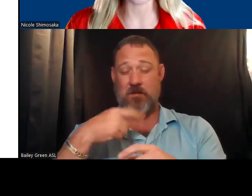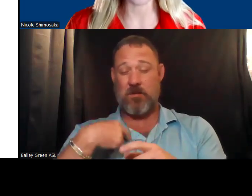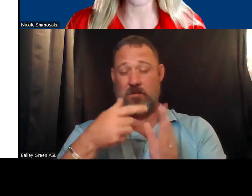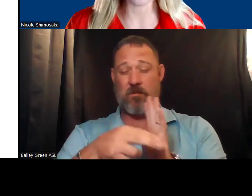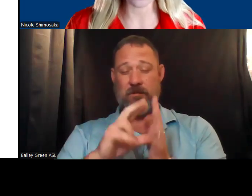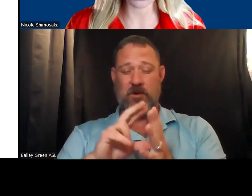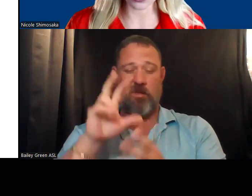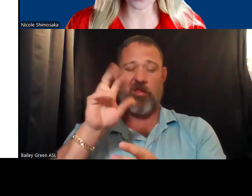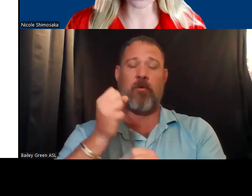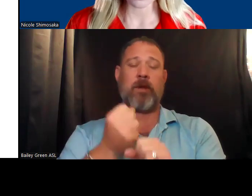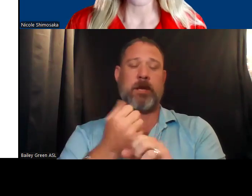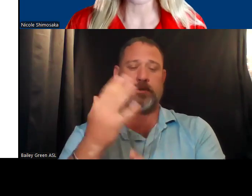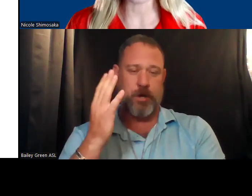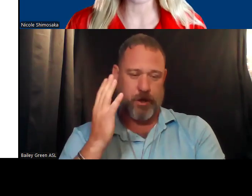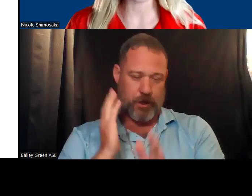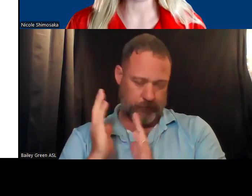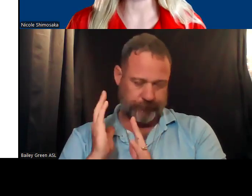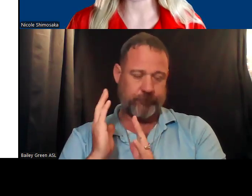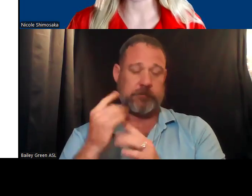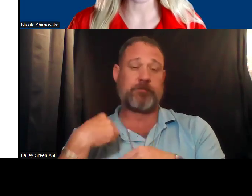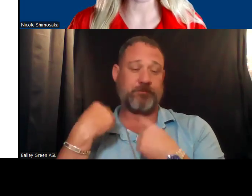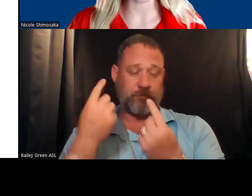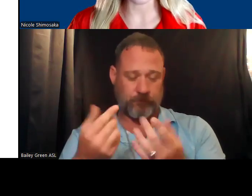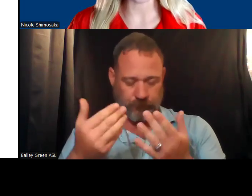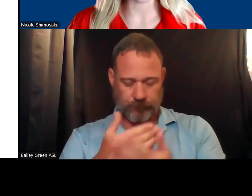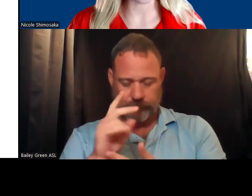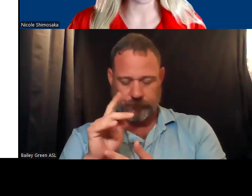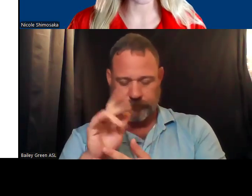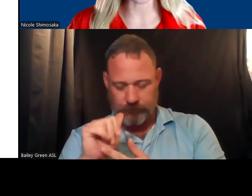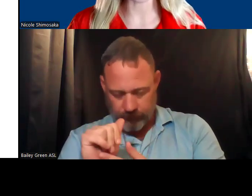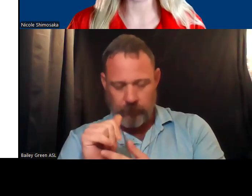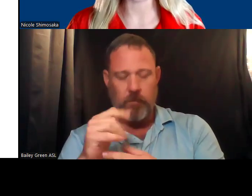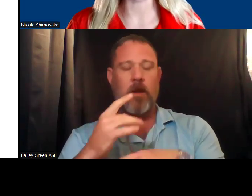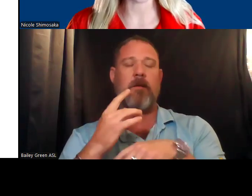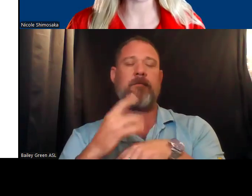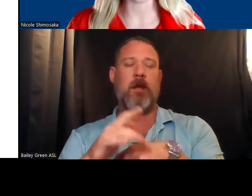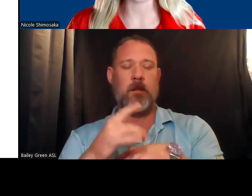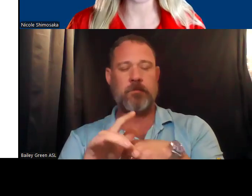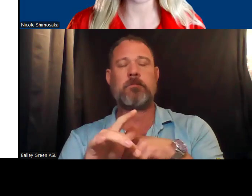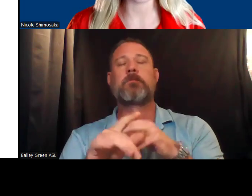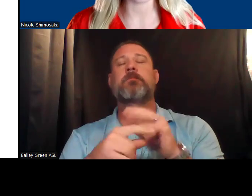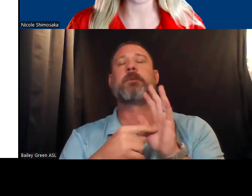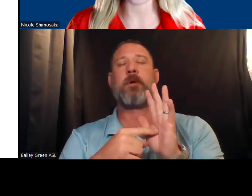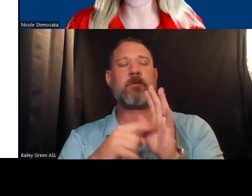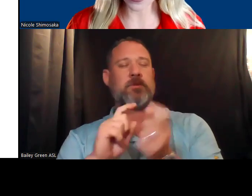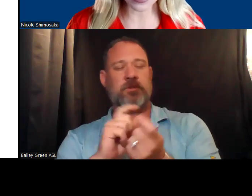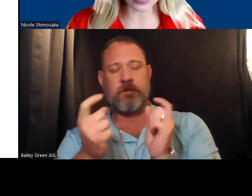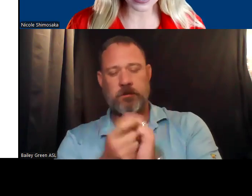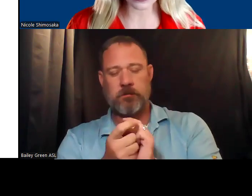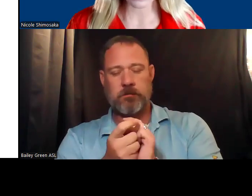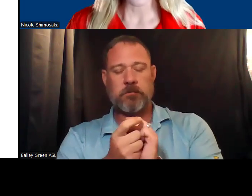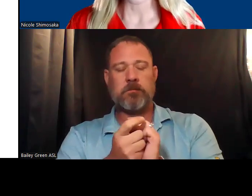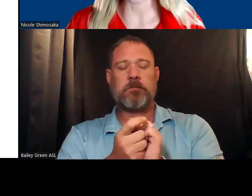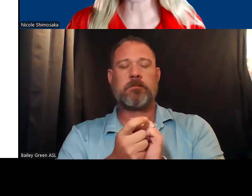was 30 years ago. Since then, new data has been made available, demographics have shifted